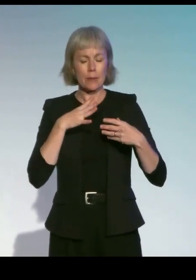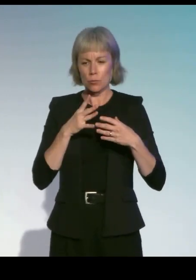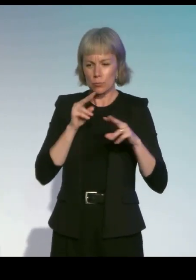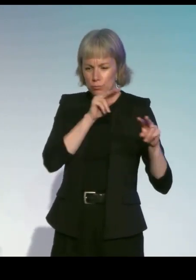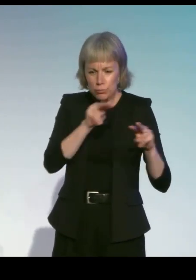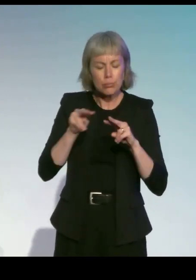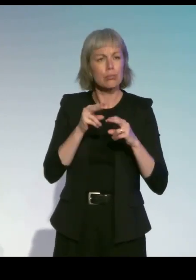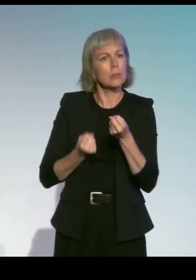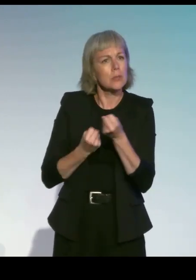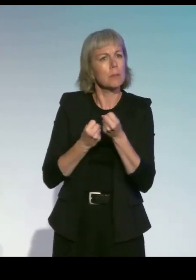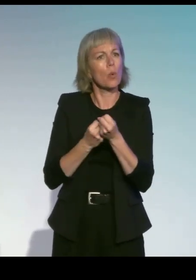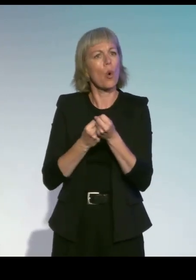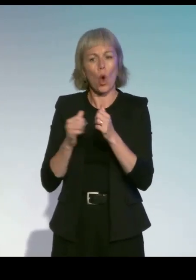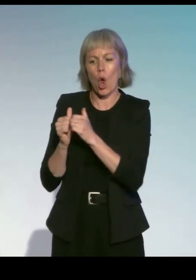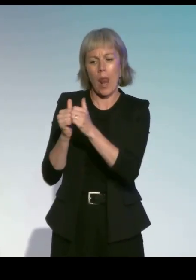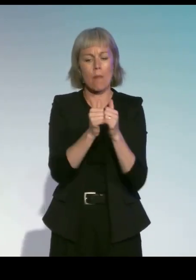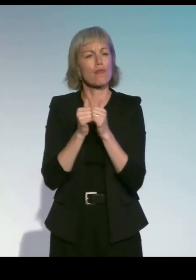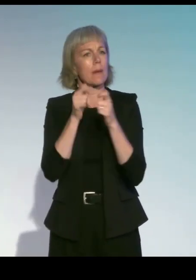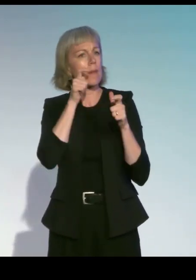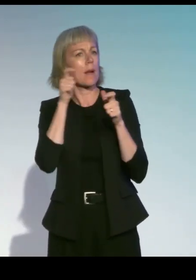collaborative models of governance.